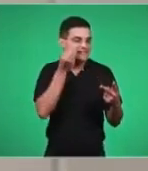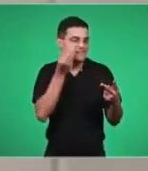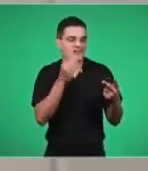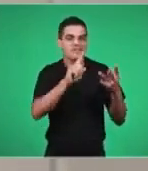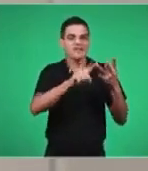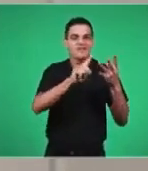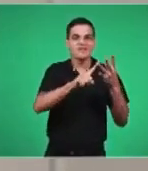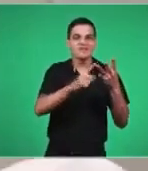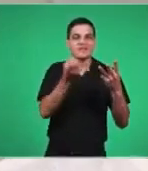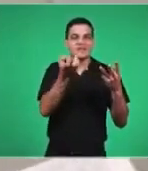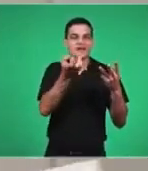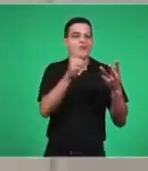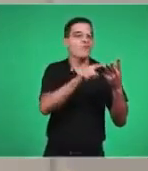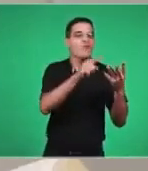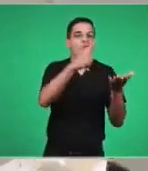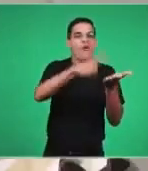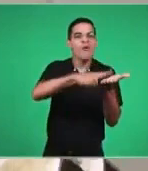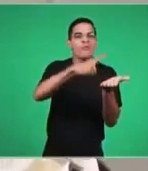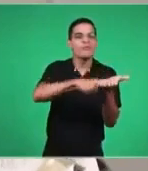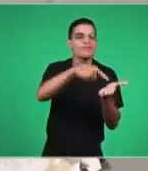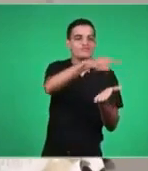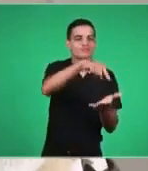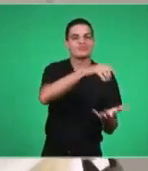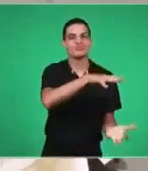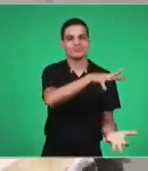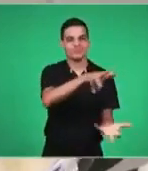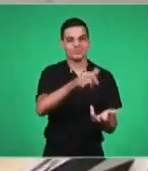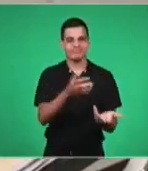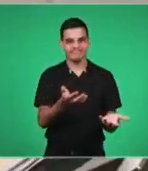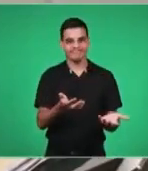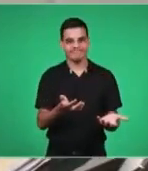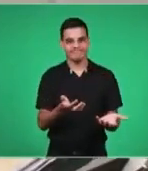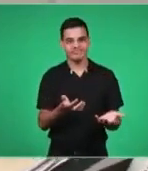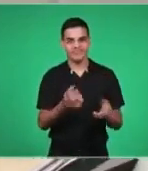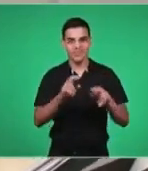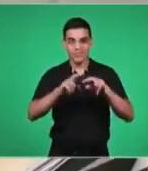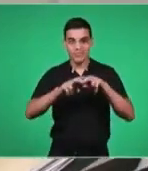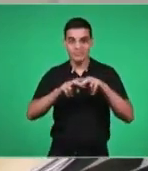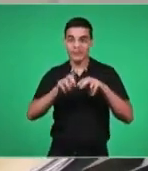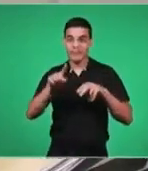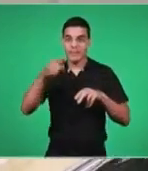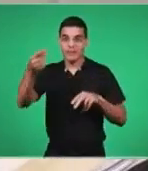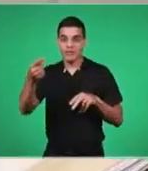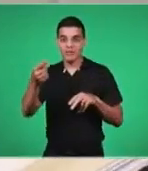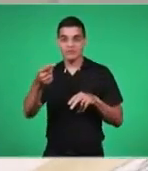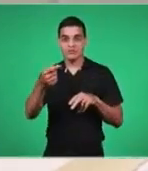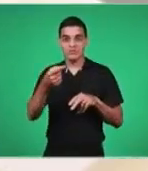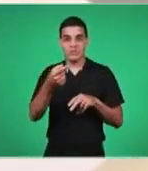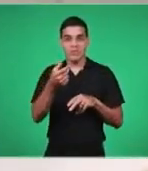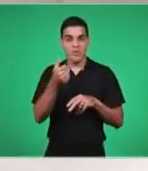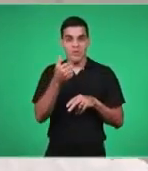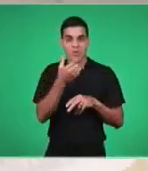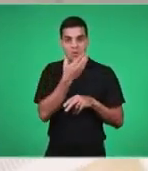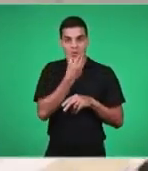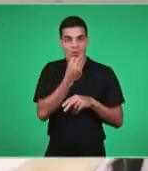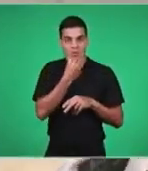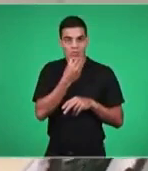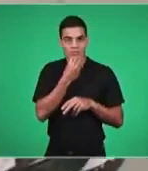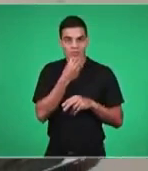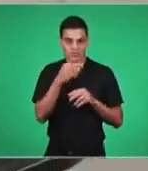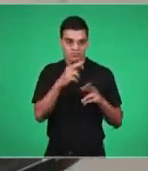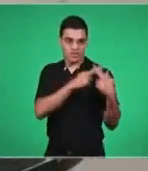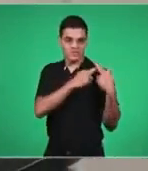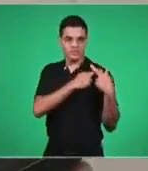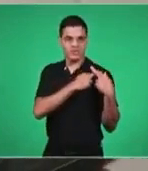Then he eventually got married to the field. So it's when you start seeing the things of the world, you get committed to these things, and then you get married to